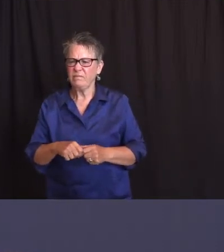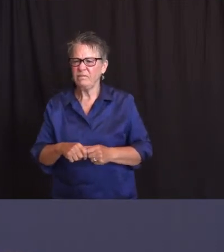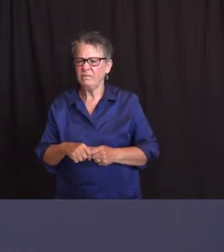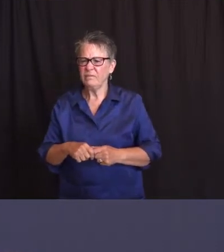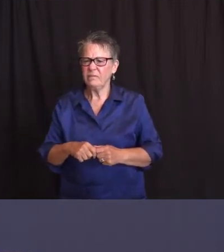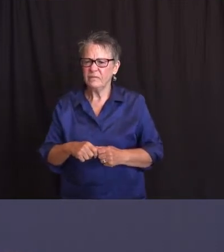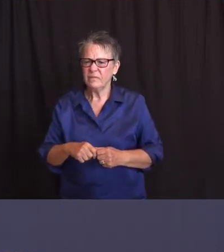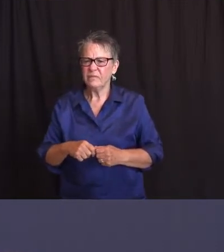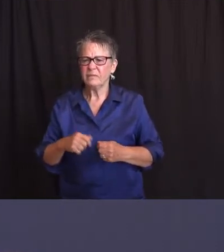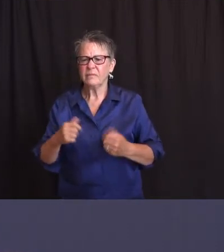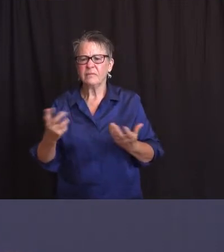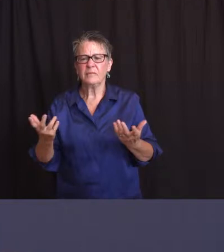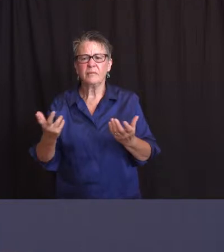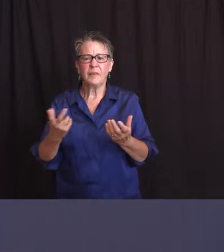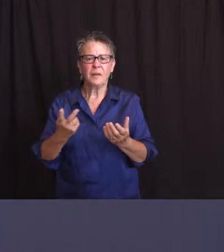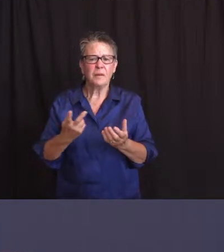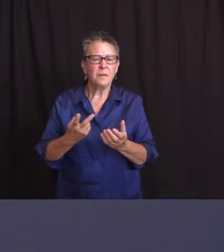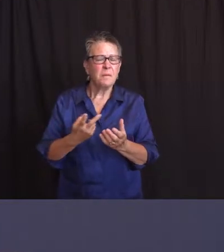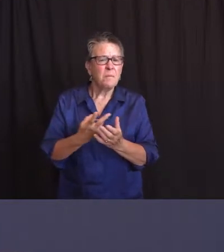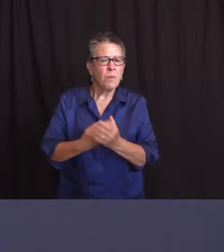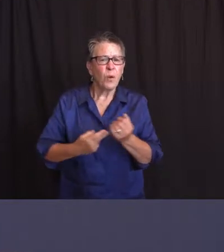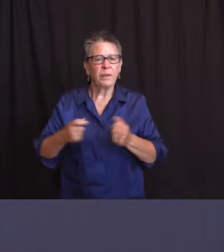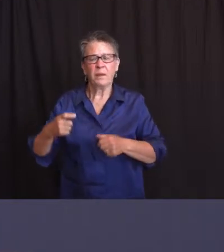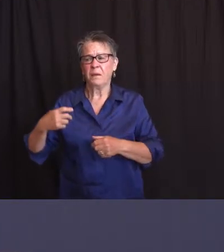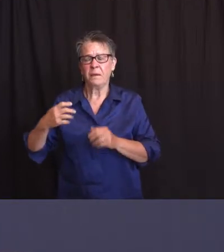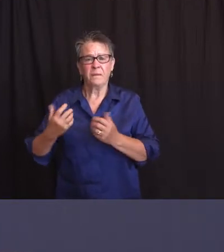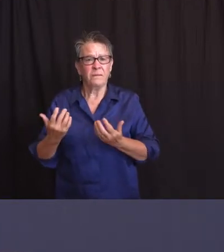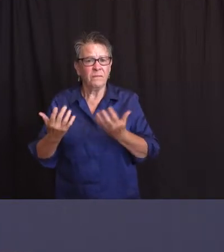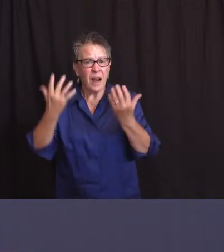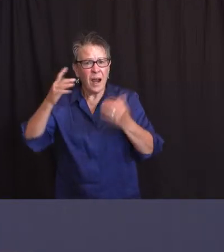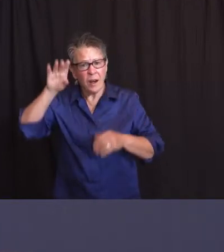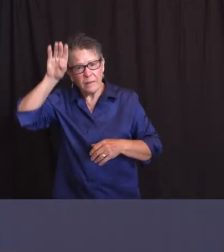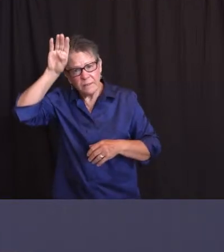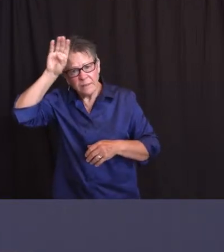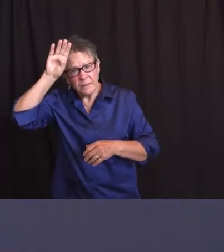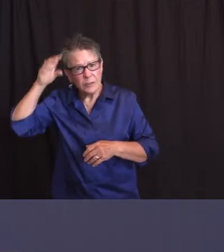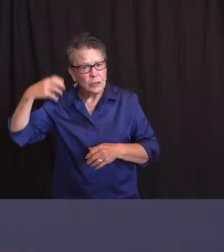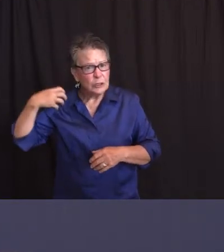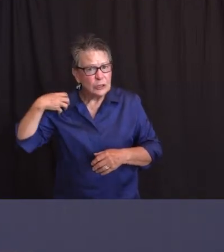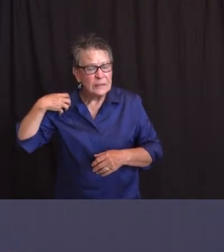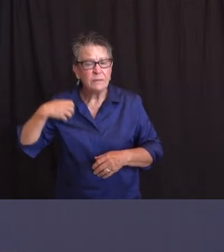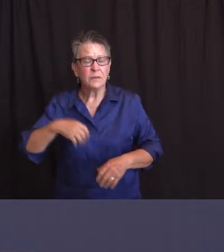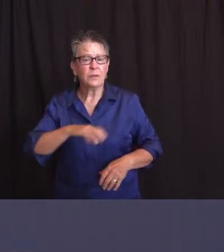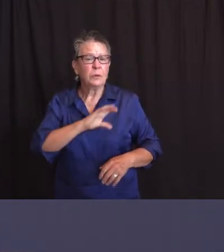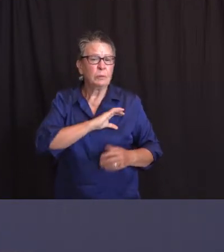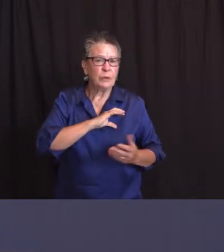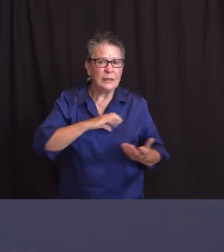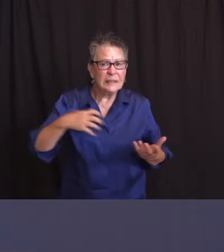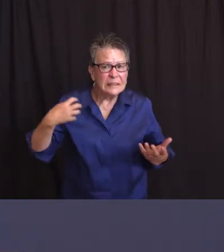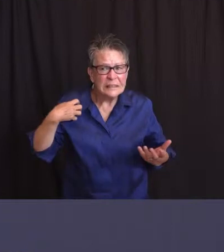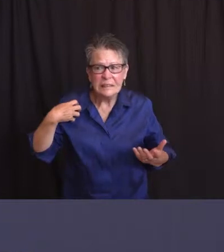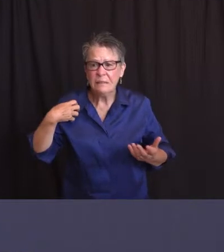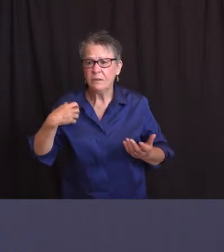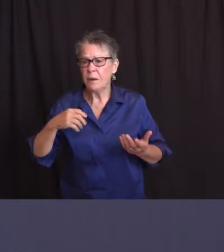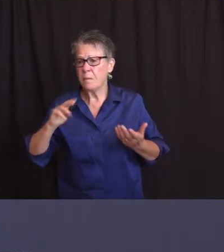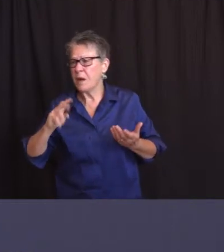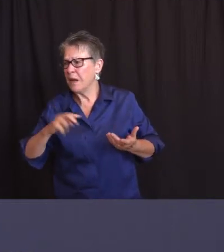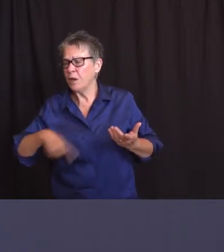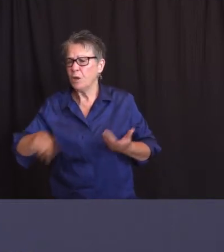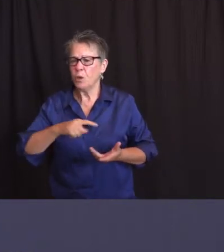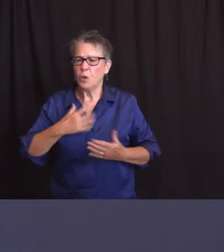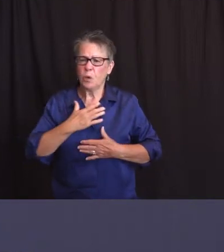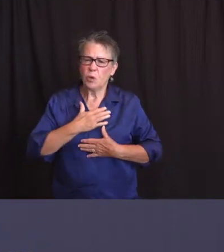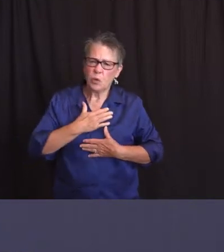their brave colleagues for dealing with a really tough situation. And I promised the state would stay in there